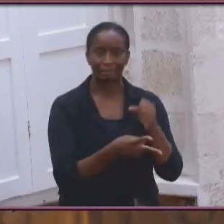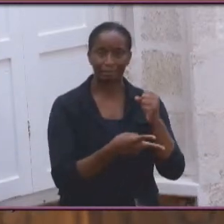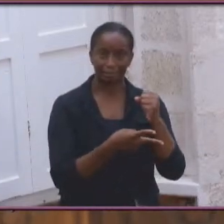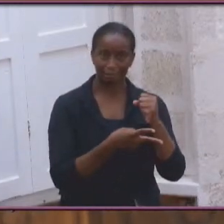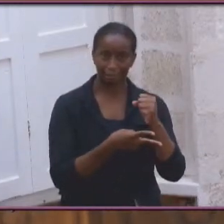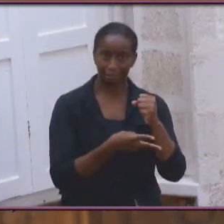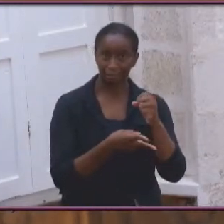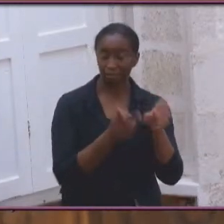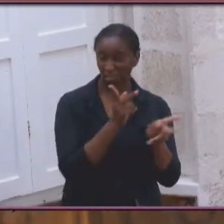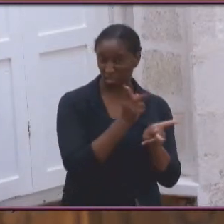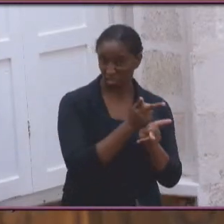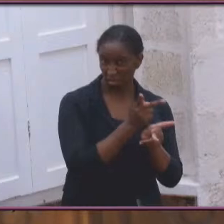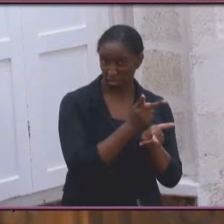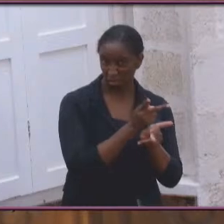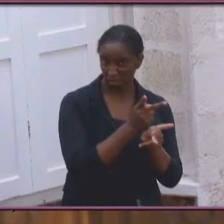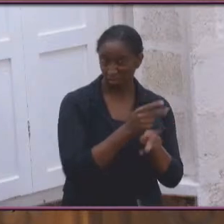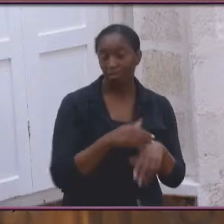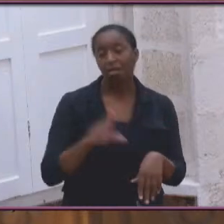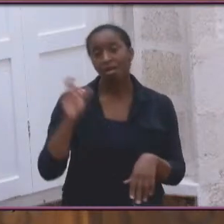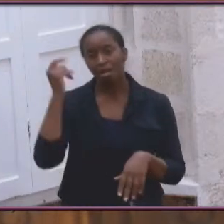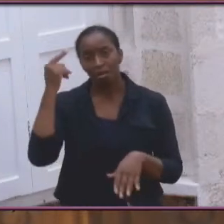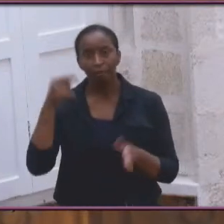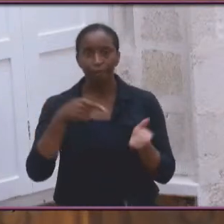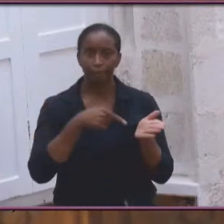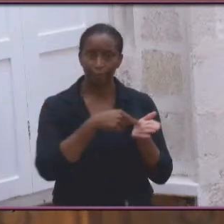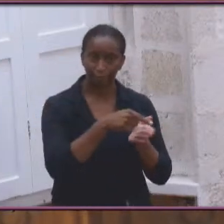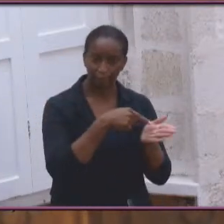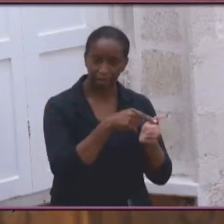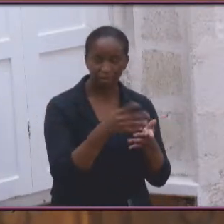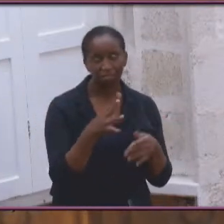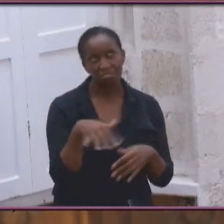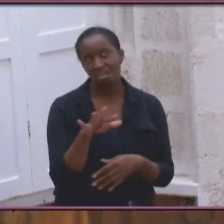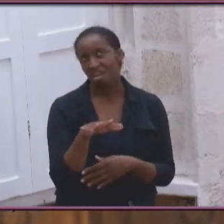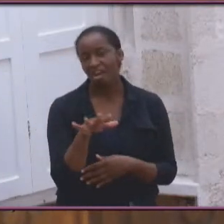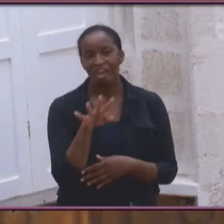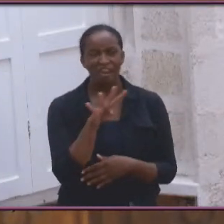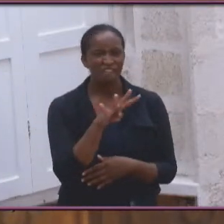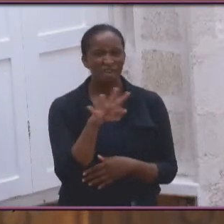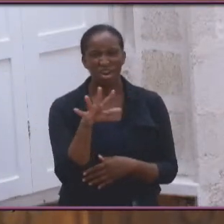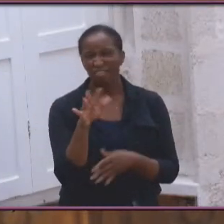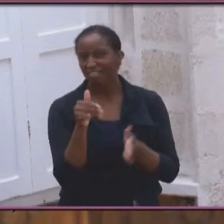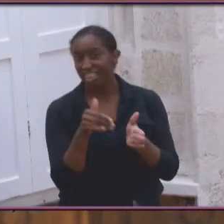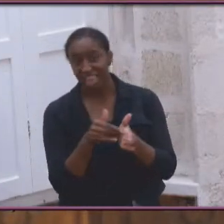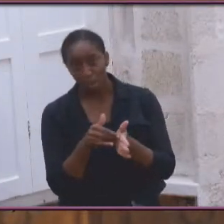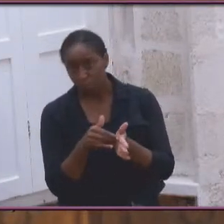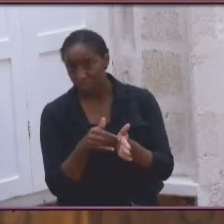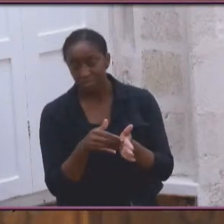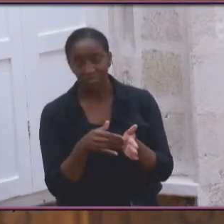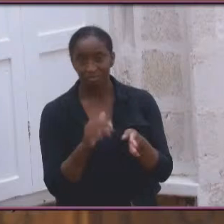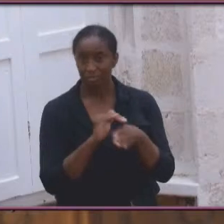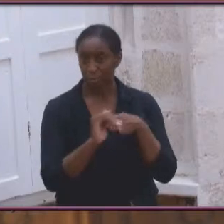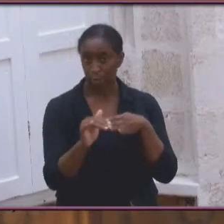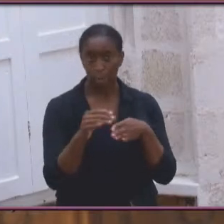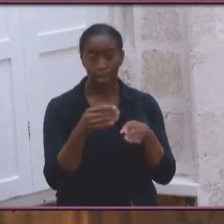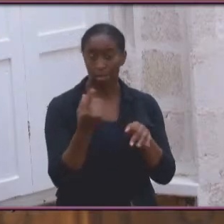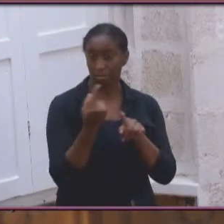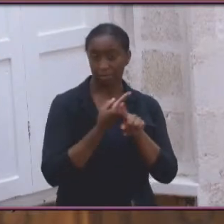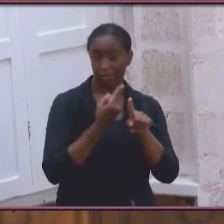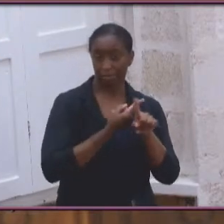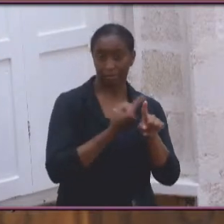much as $35,000 to $45,000 per month. And I believe one of these goes back to